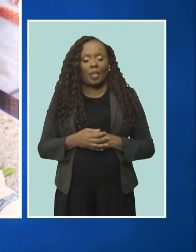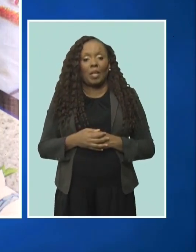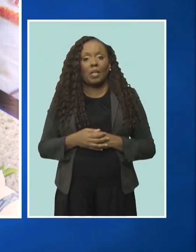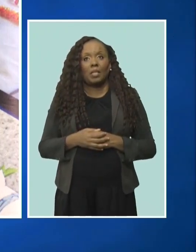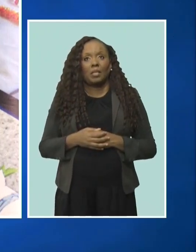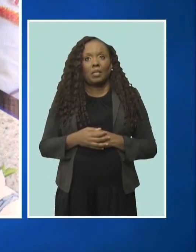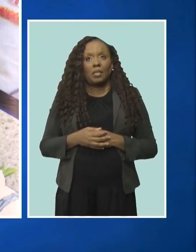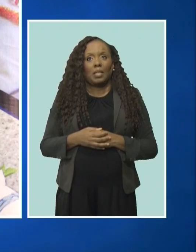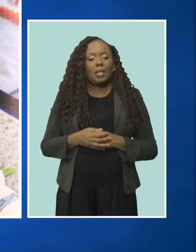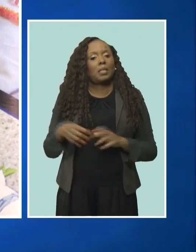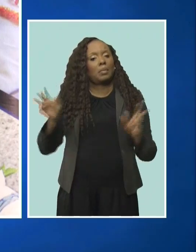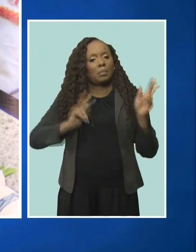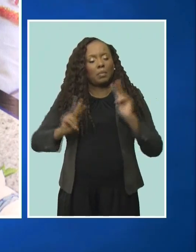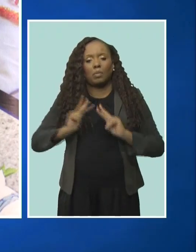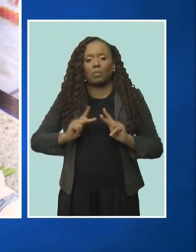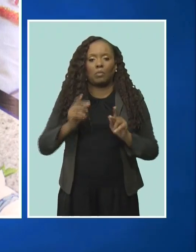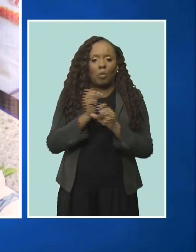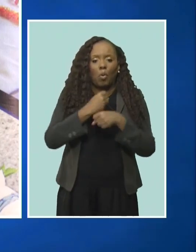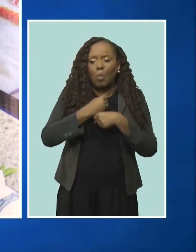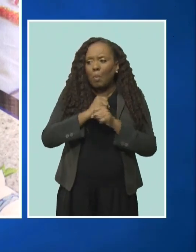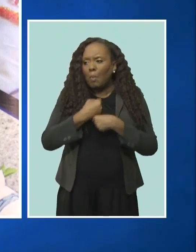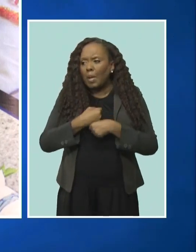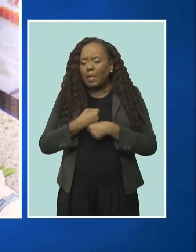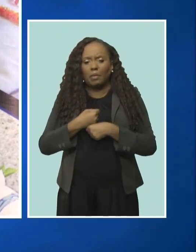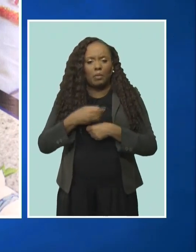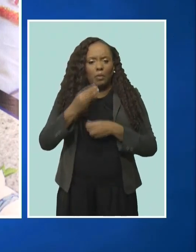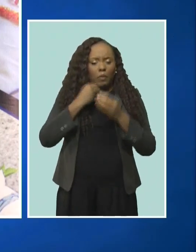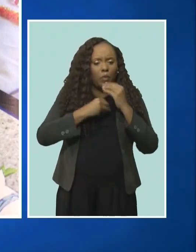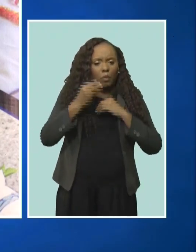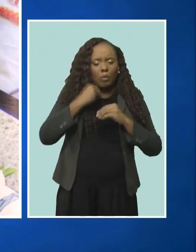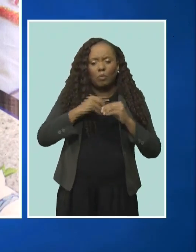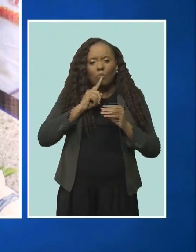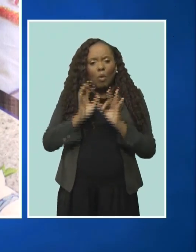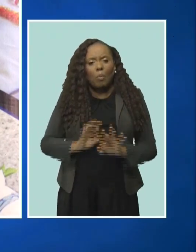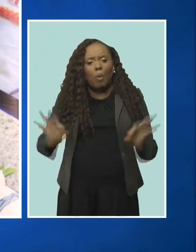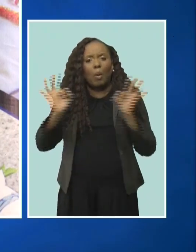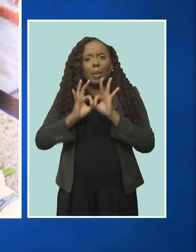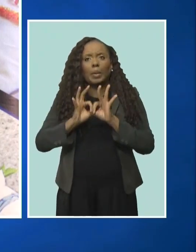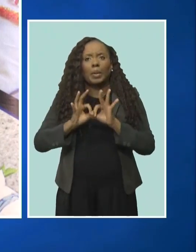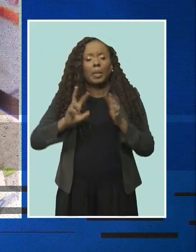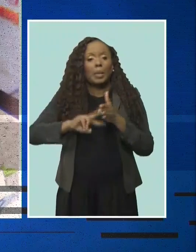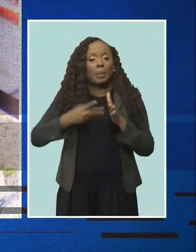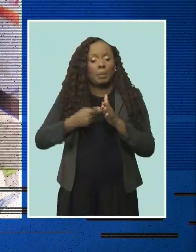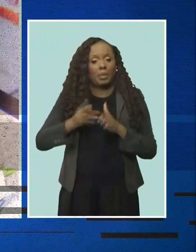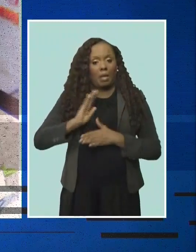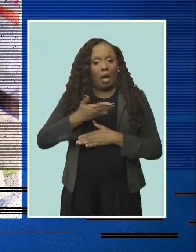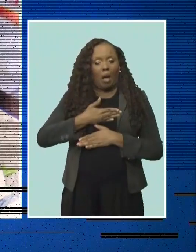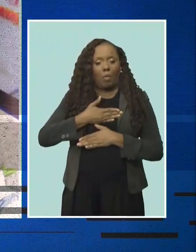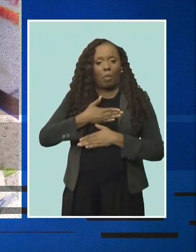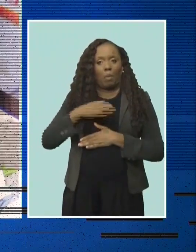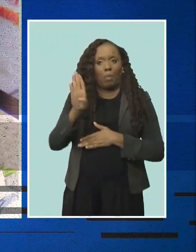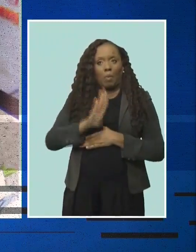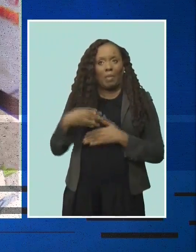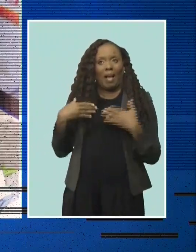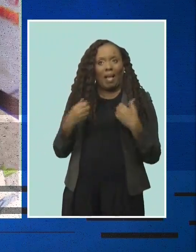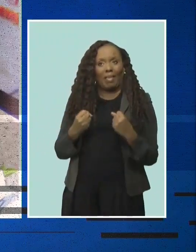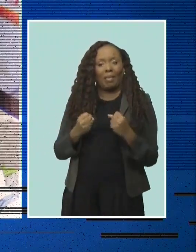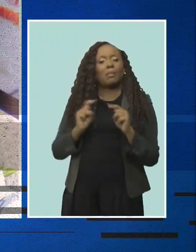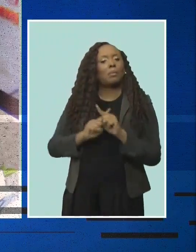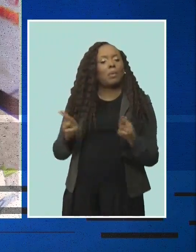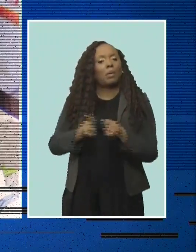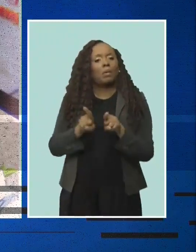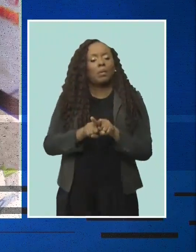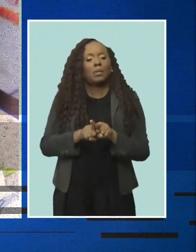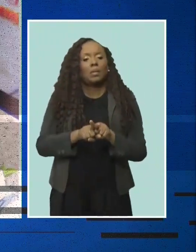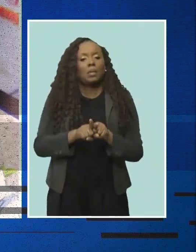particularly food processors, around this, because it not only lends itself to our own local health, but also it creates a massive